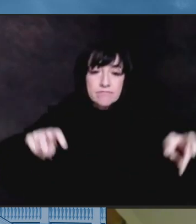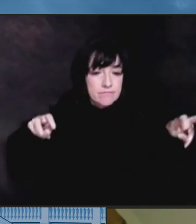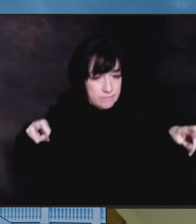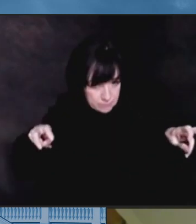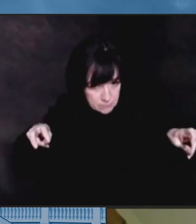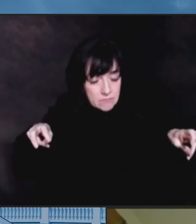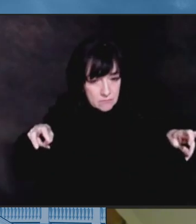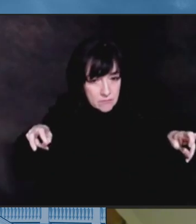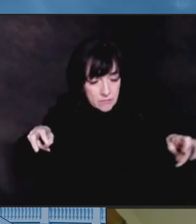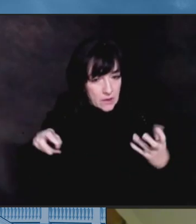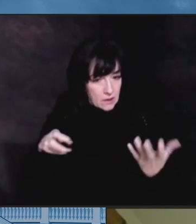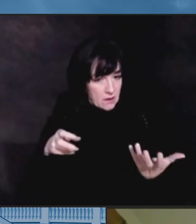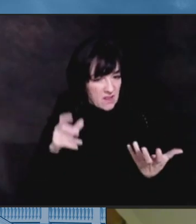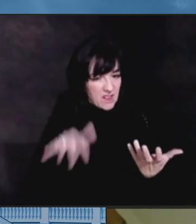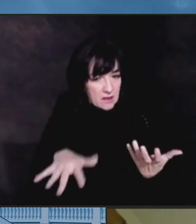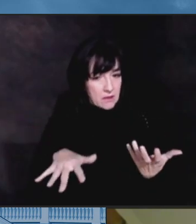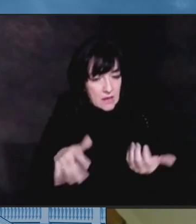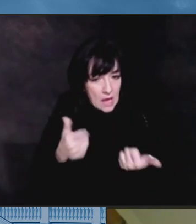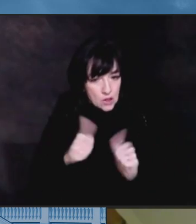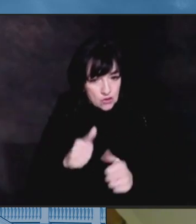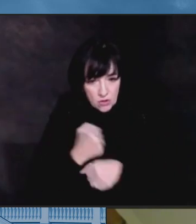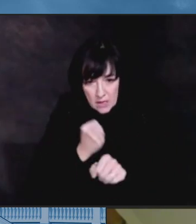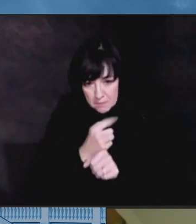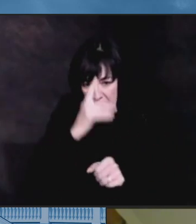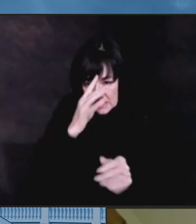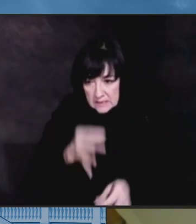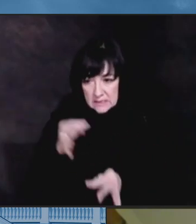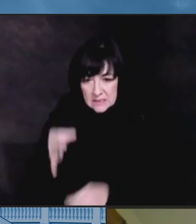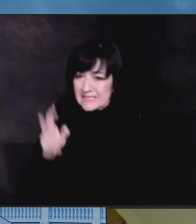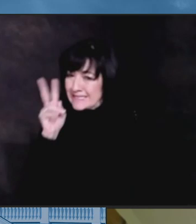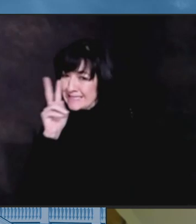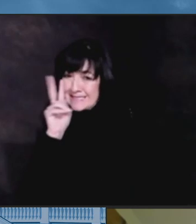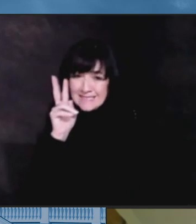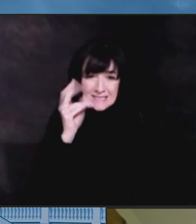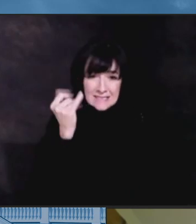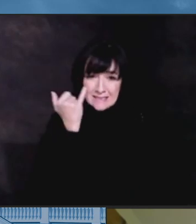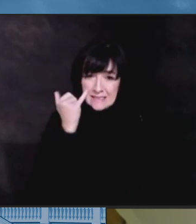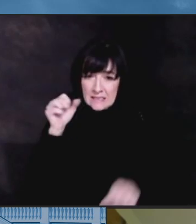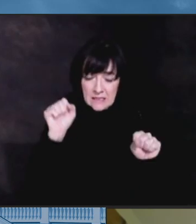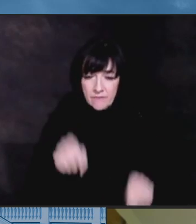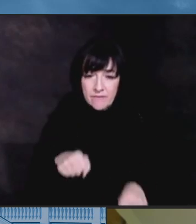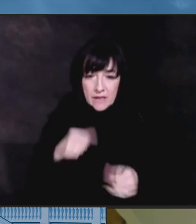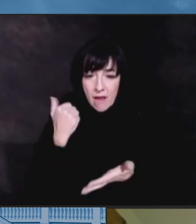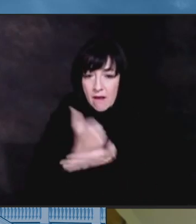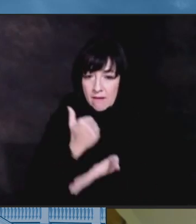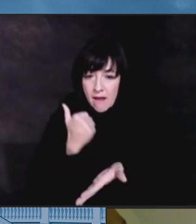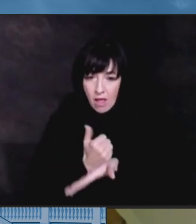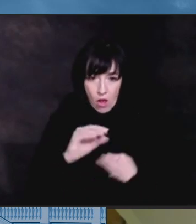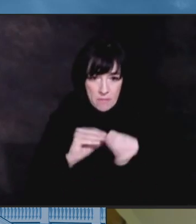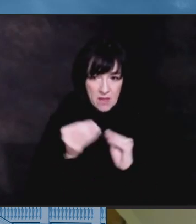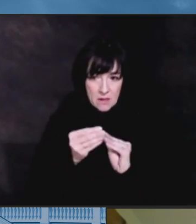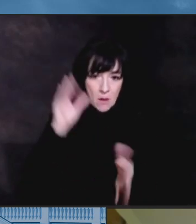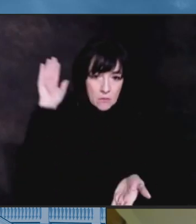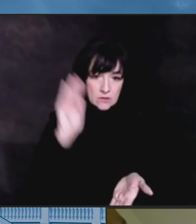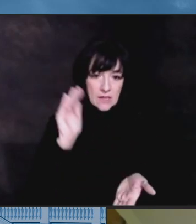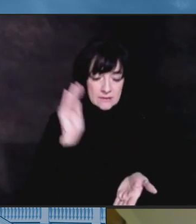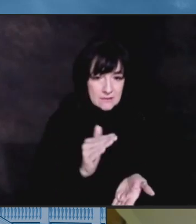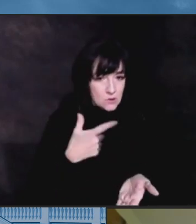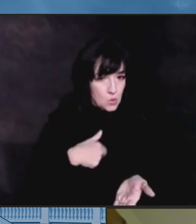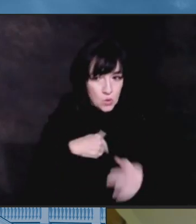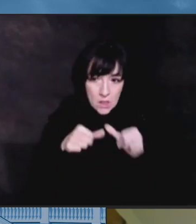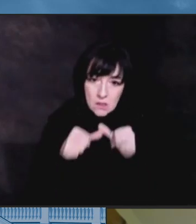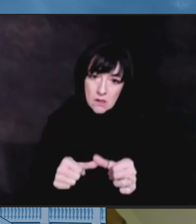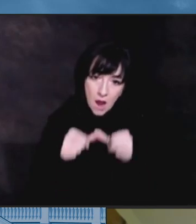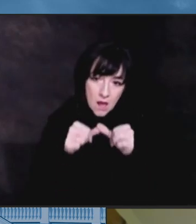there. So yes, to finding, and we're constantly trying to figure out how to use the data